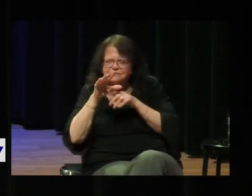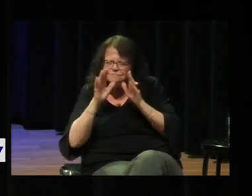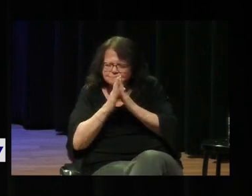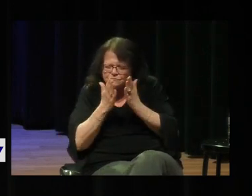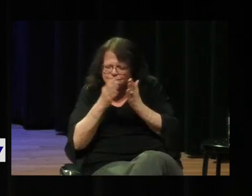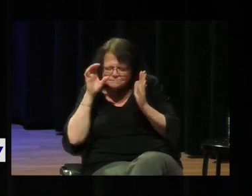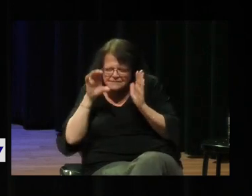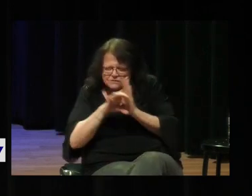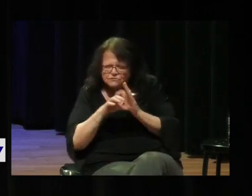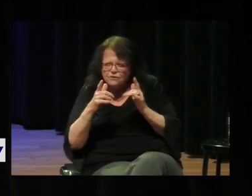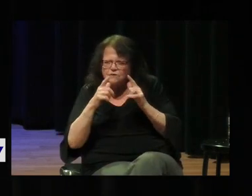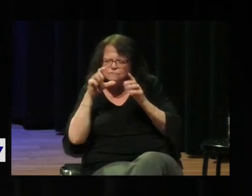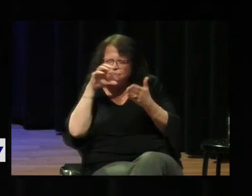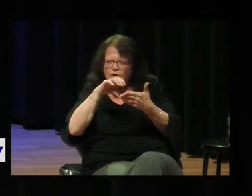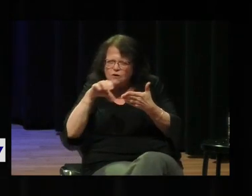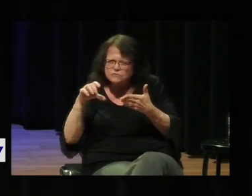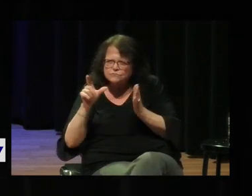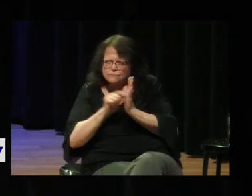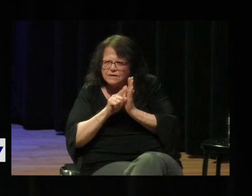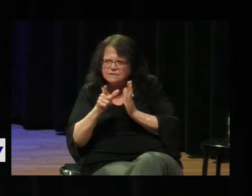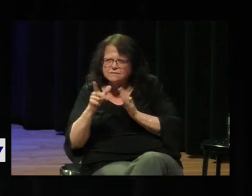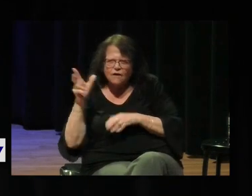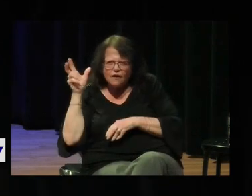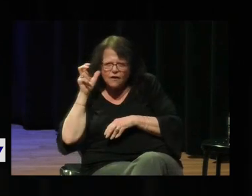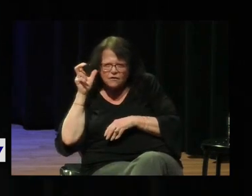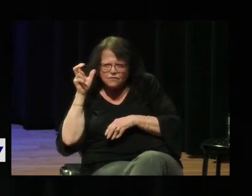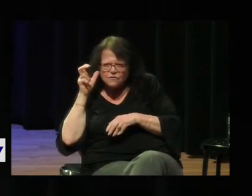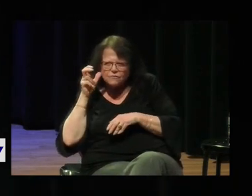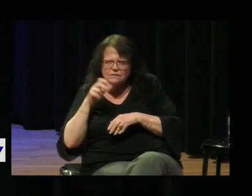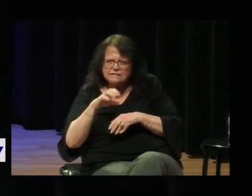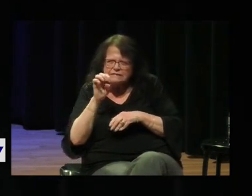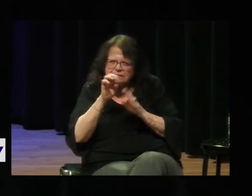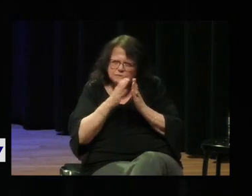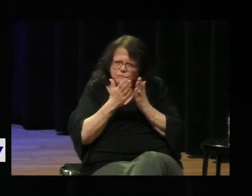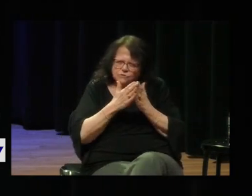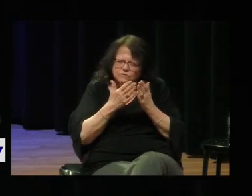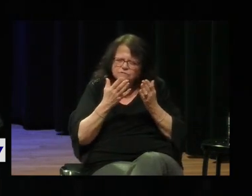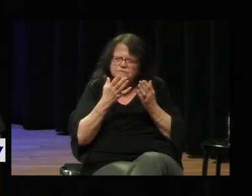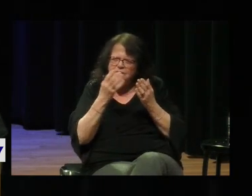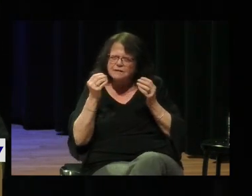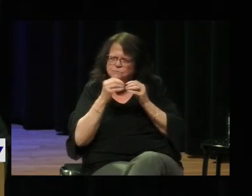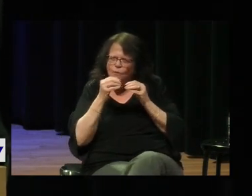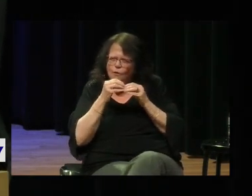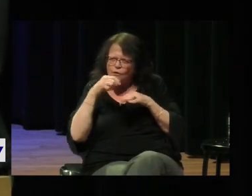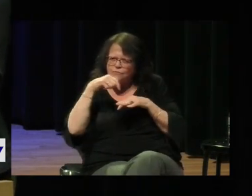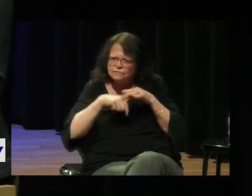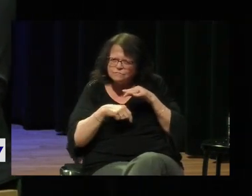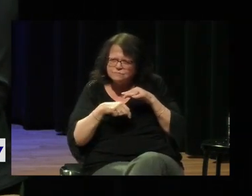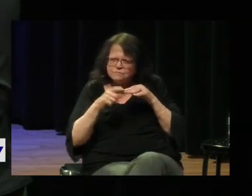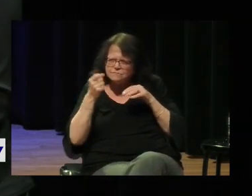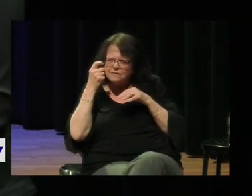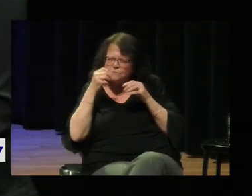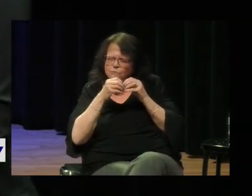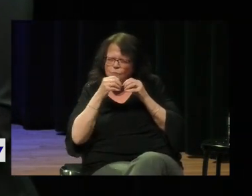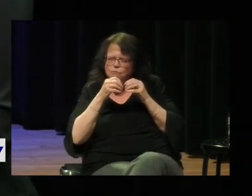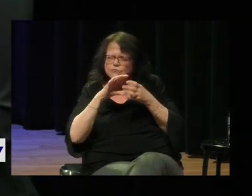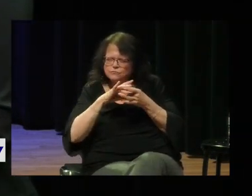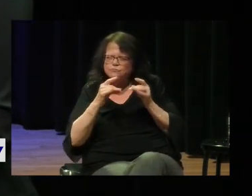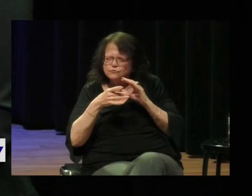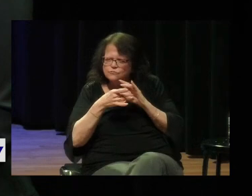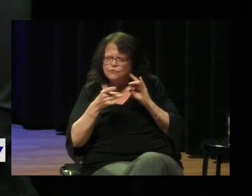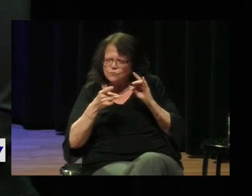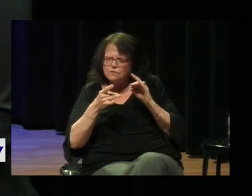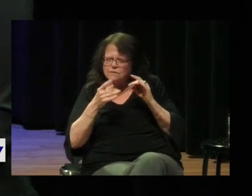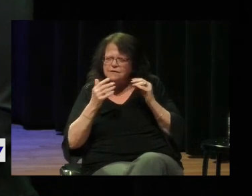print, audiobooks to ebooks, and much more. But there's so much more to the story. Library infrastructure advances communities